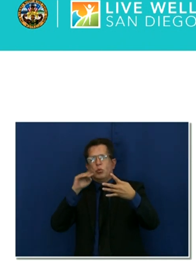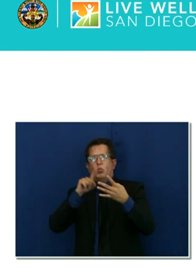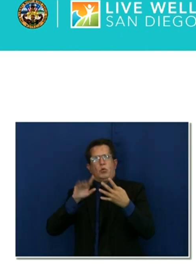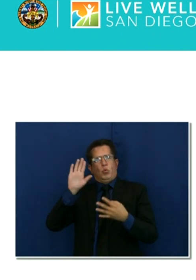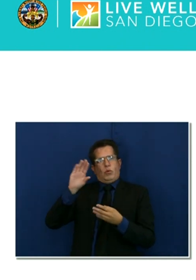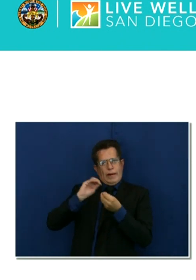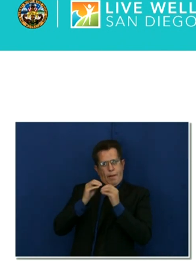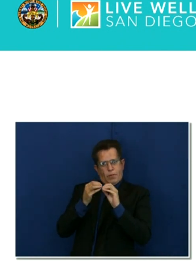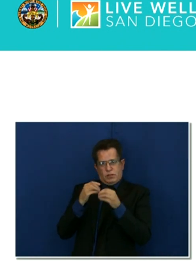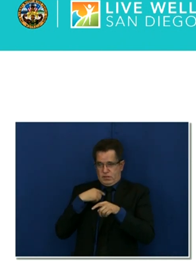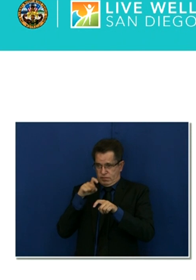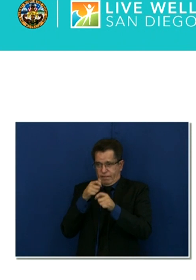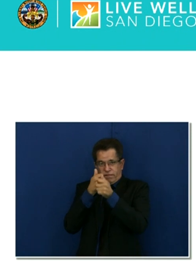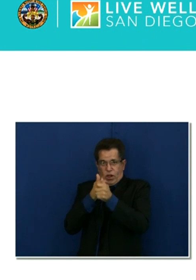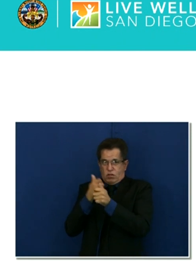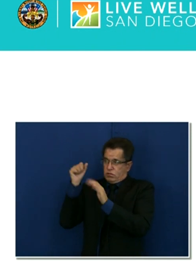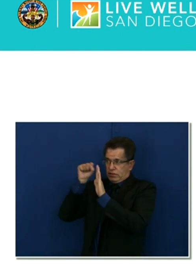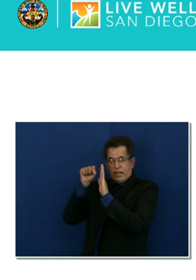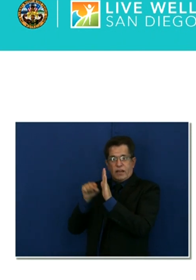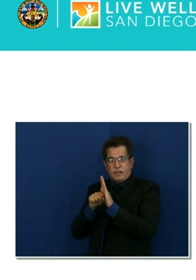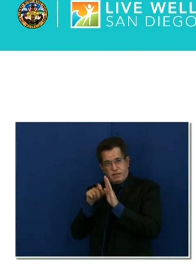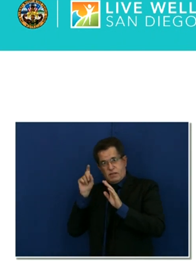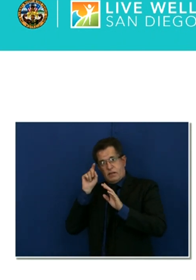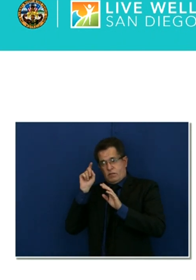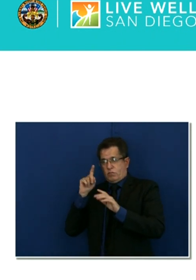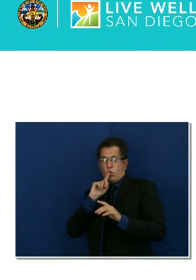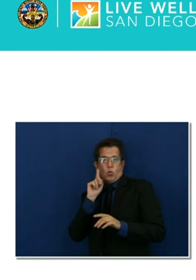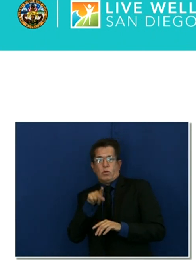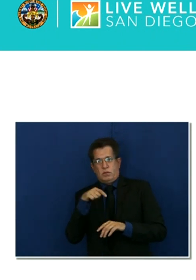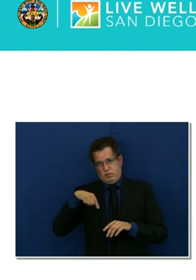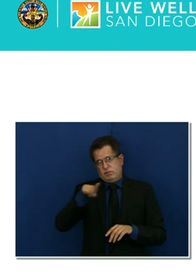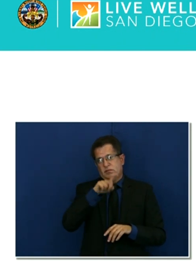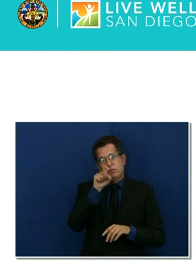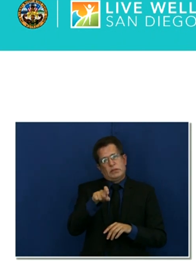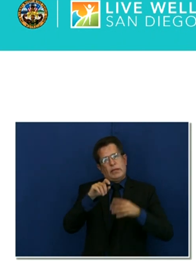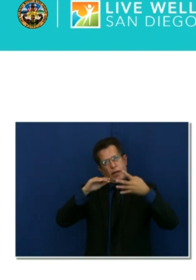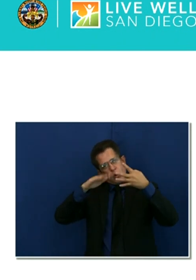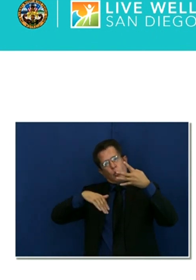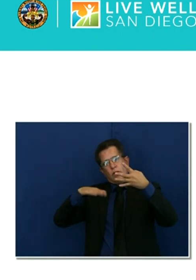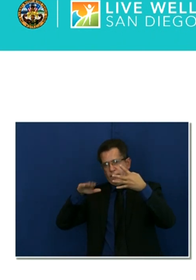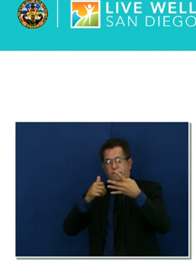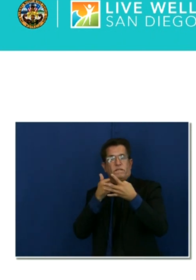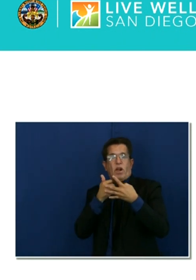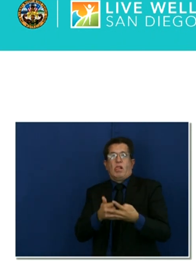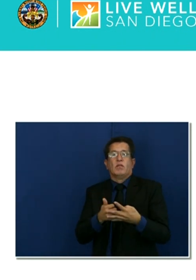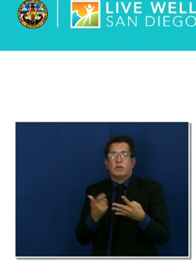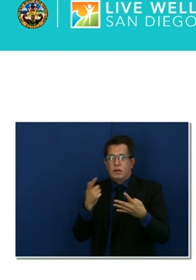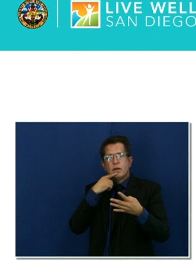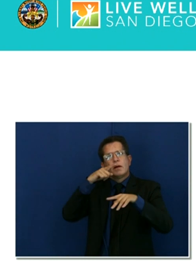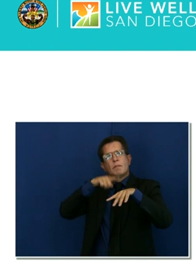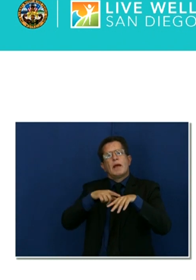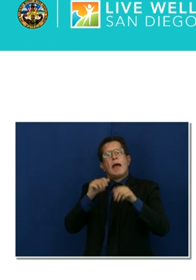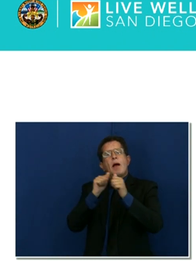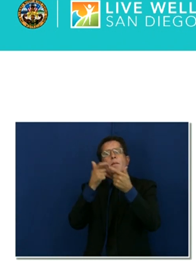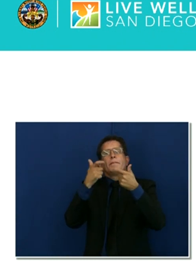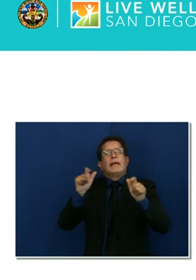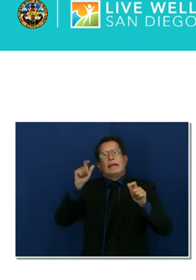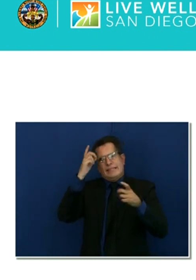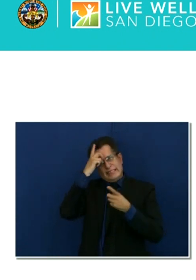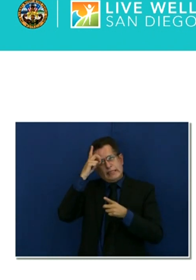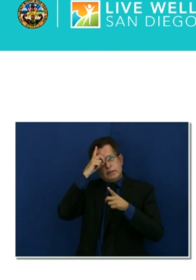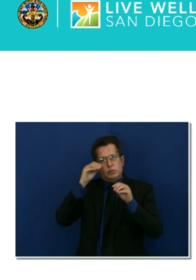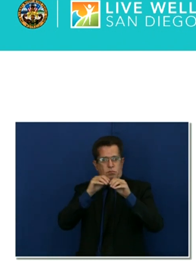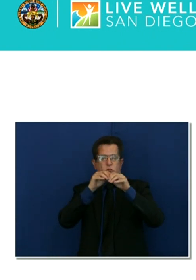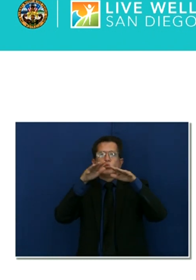thresholds that the state is holding each county to. Again, the system is based on the levels of disease